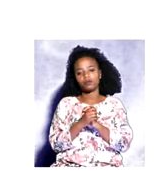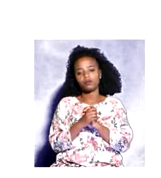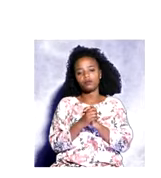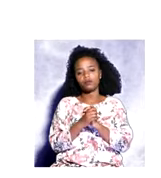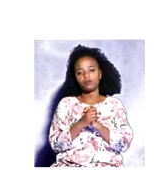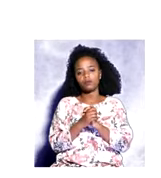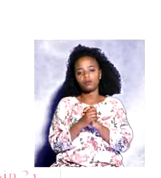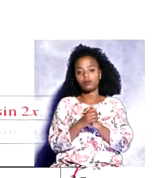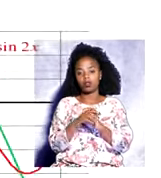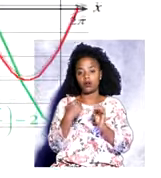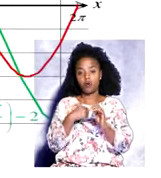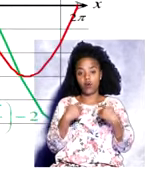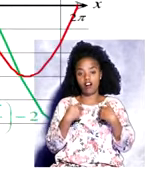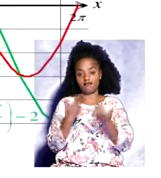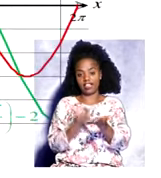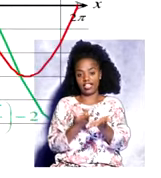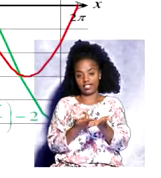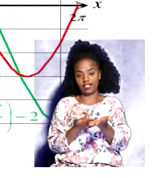We have this one.